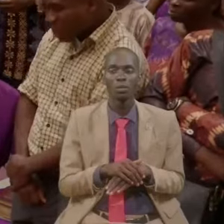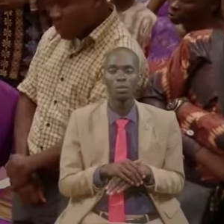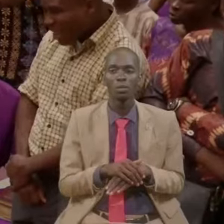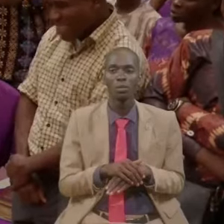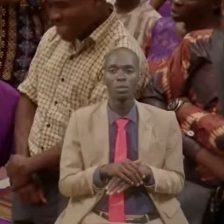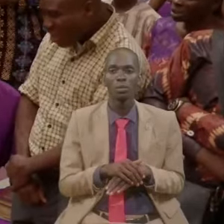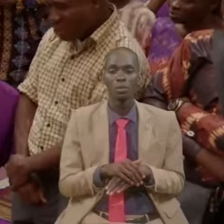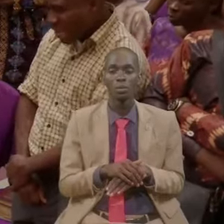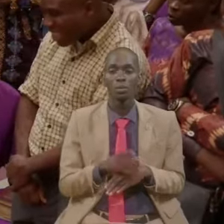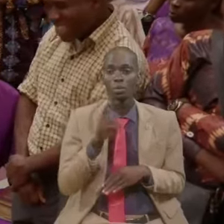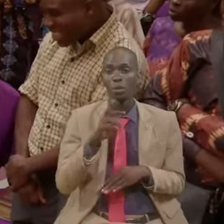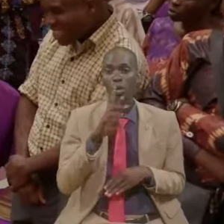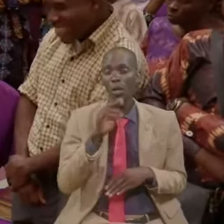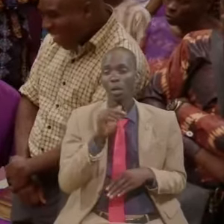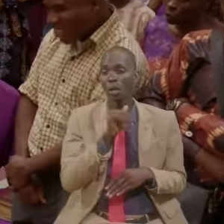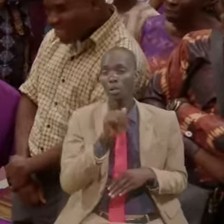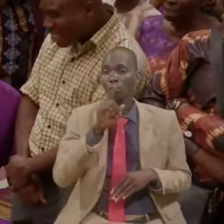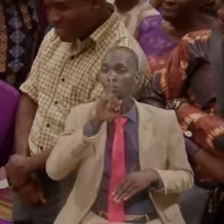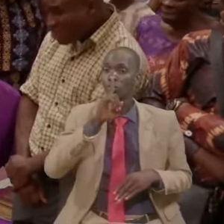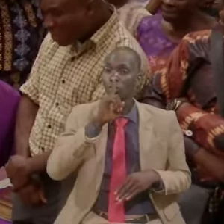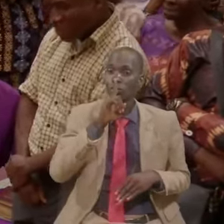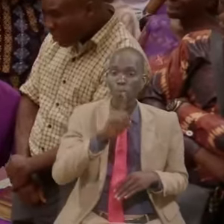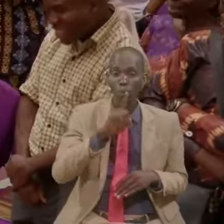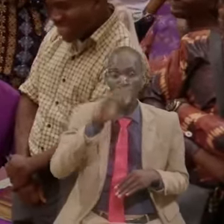If you're a true brother,